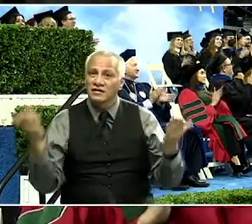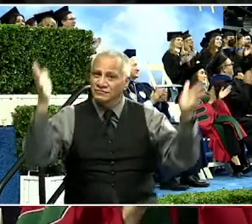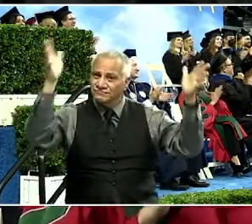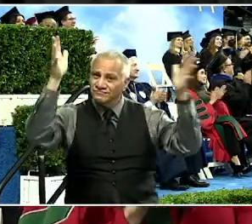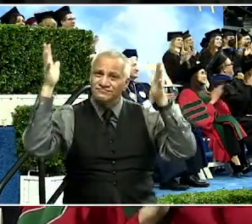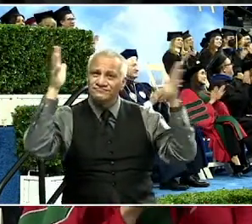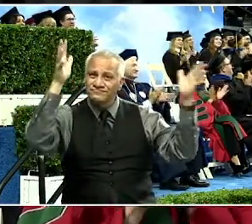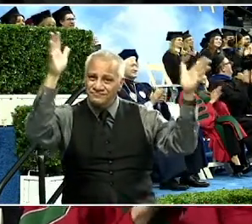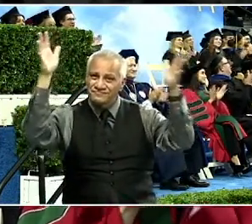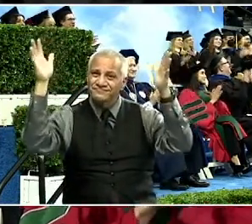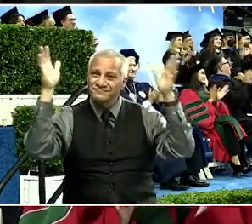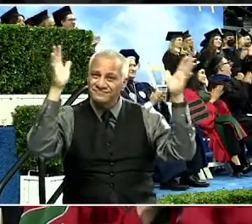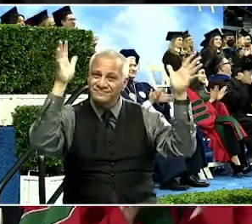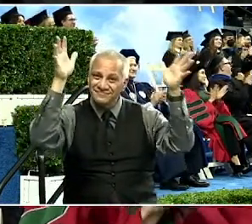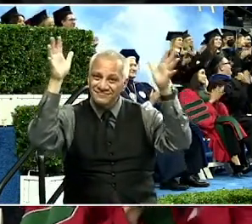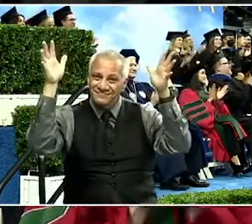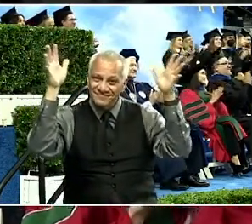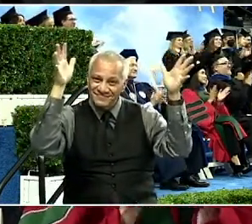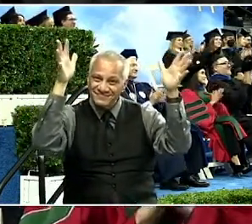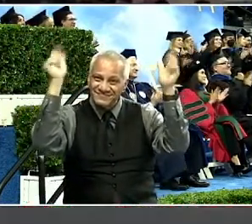this mountaintop.